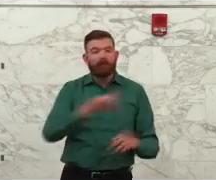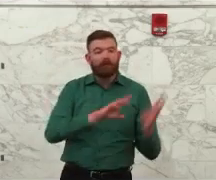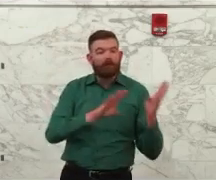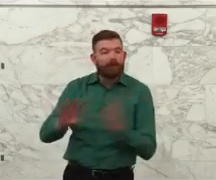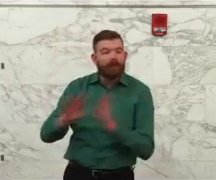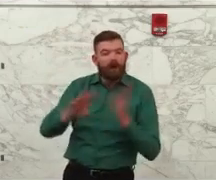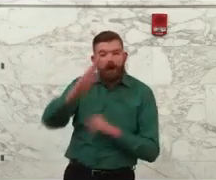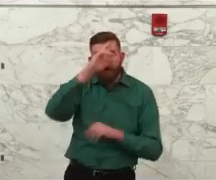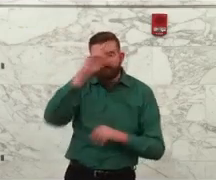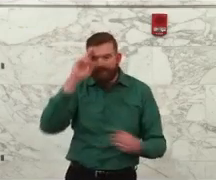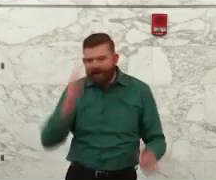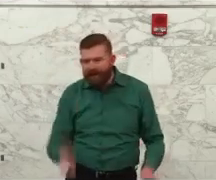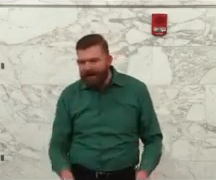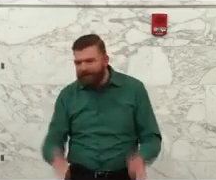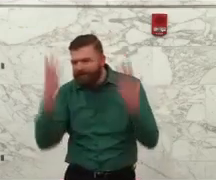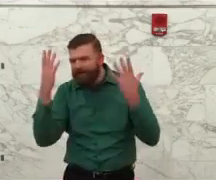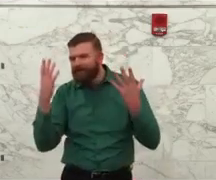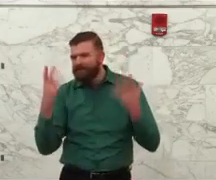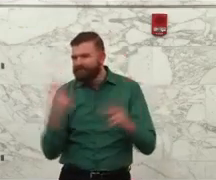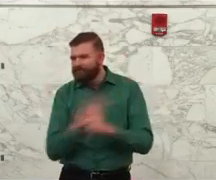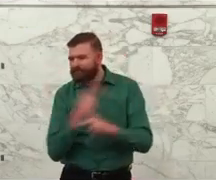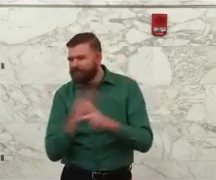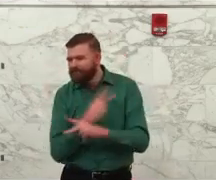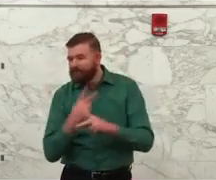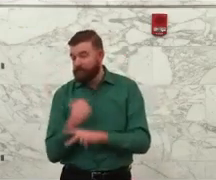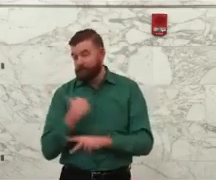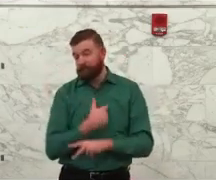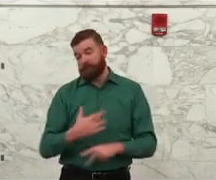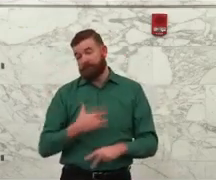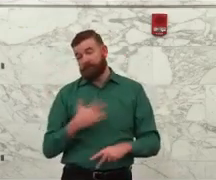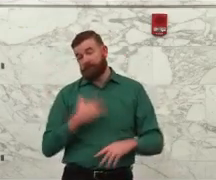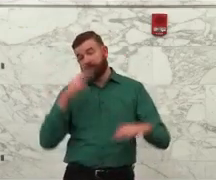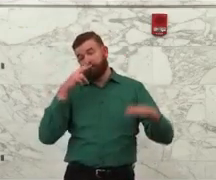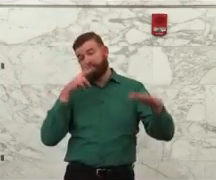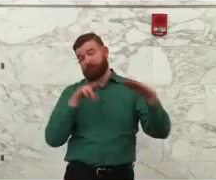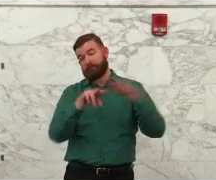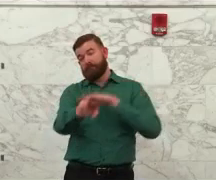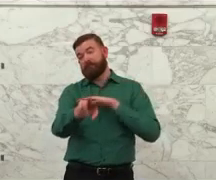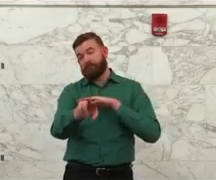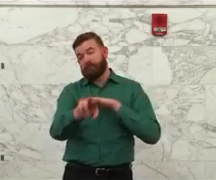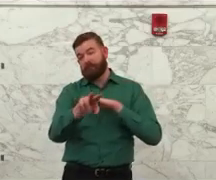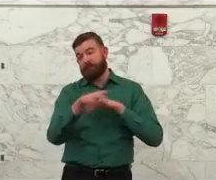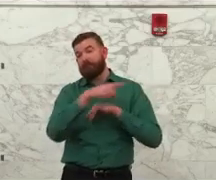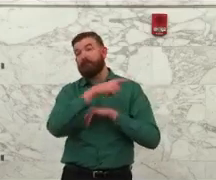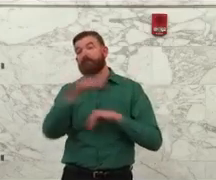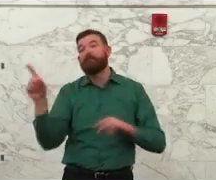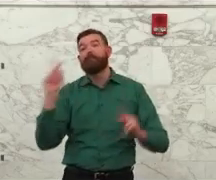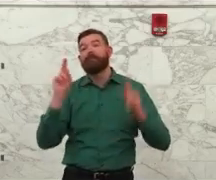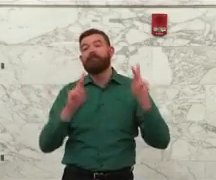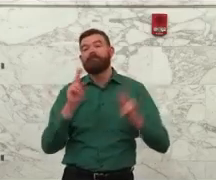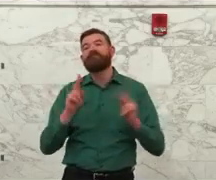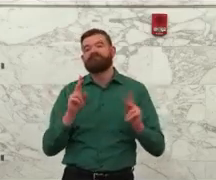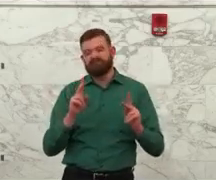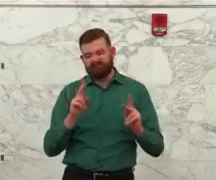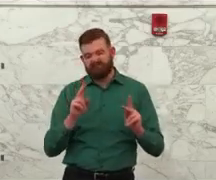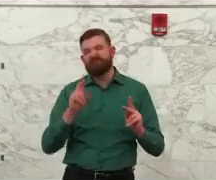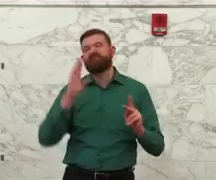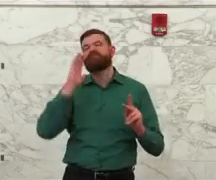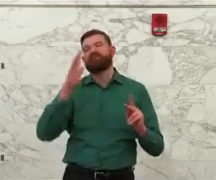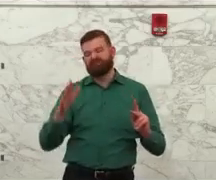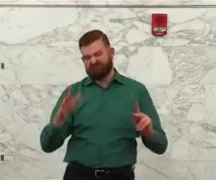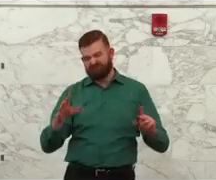about, we expect a lot of members of the public to get coronavirus. We